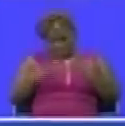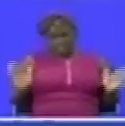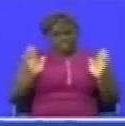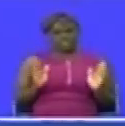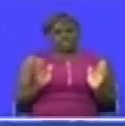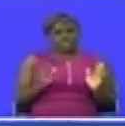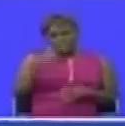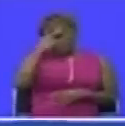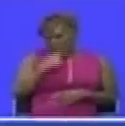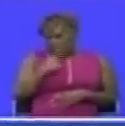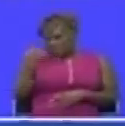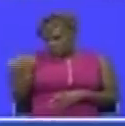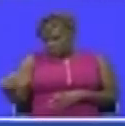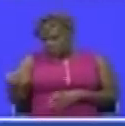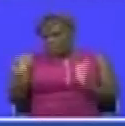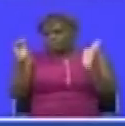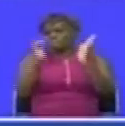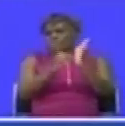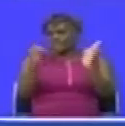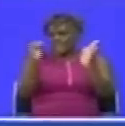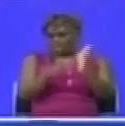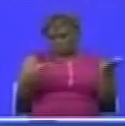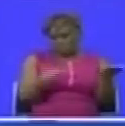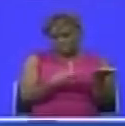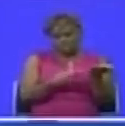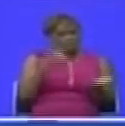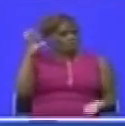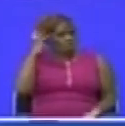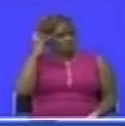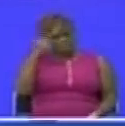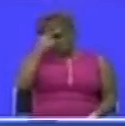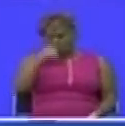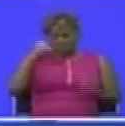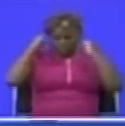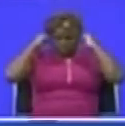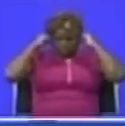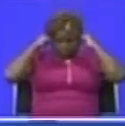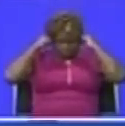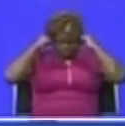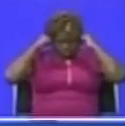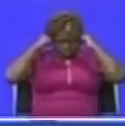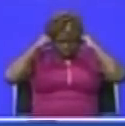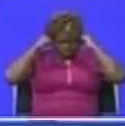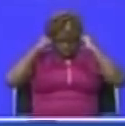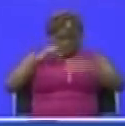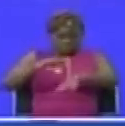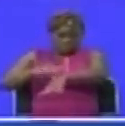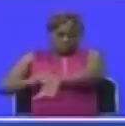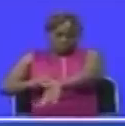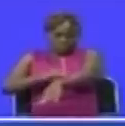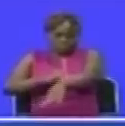She's one of the blind students currently at the Machakos Technical Institute for the Blind, studying Shiatsu, a therapeutic Japanese